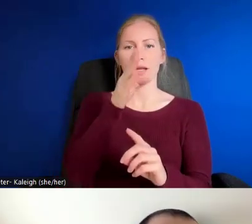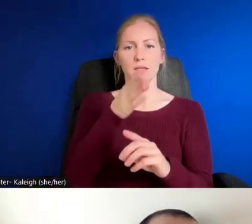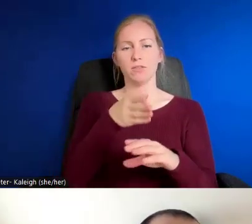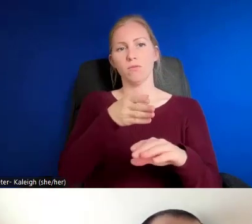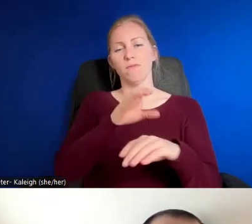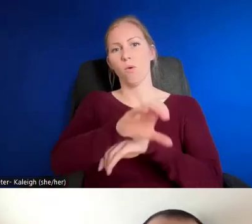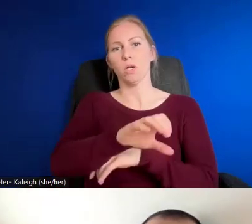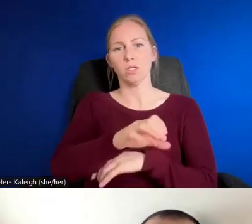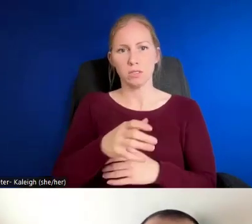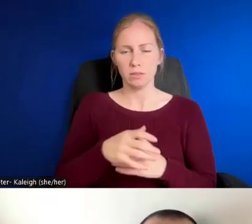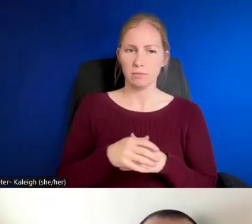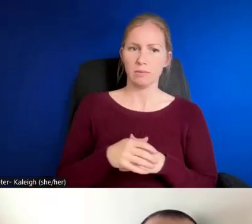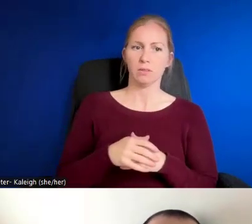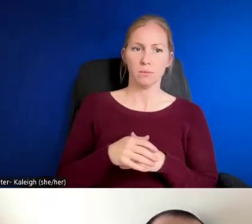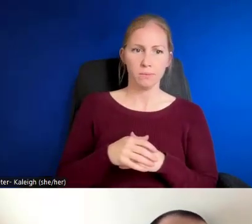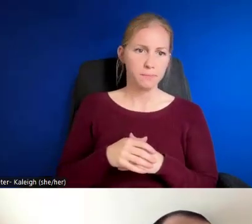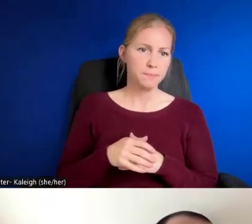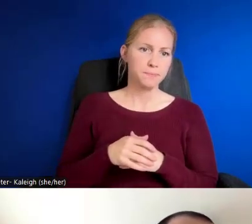Thank you.